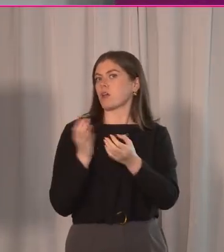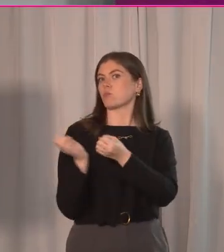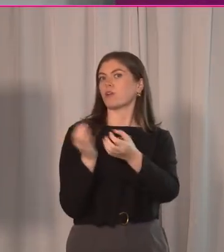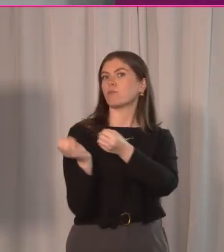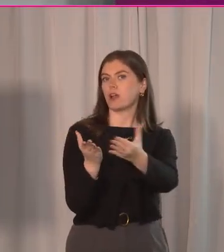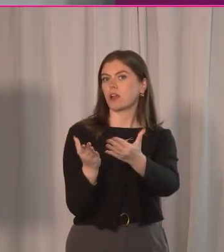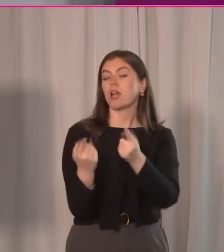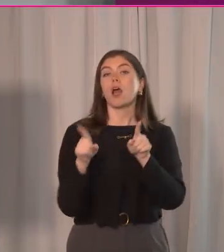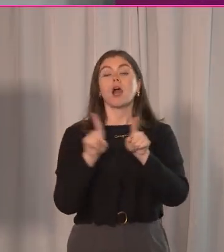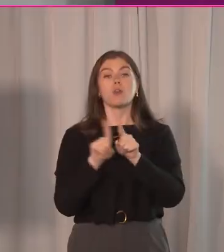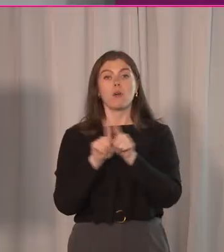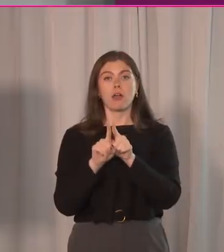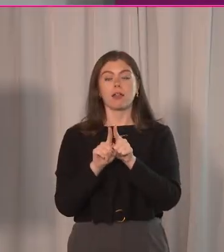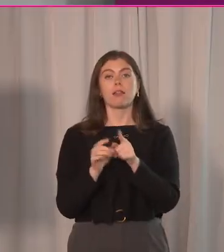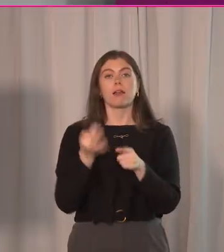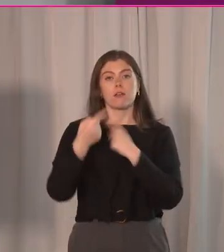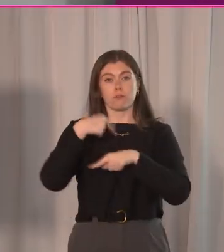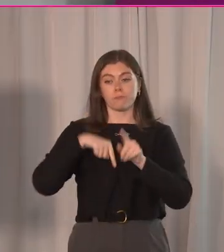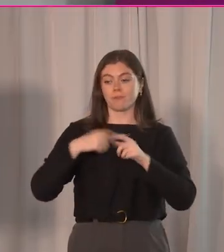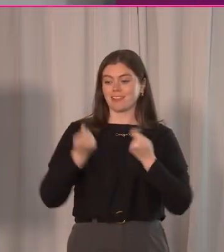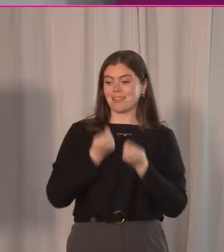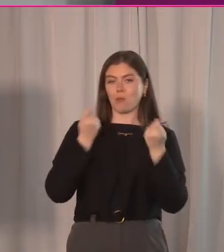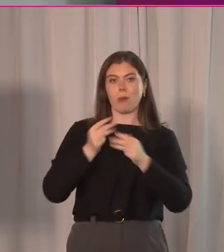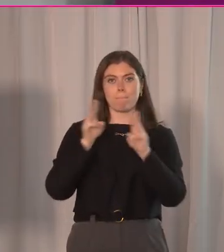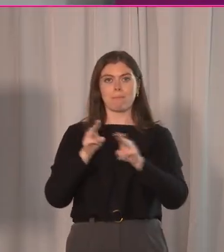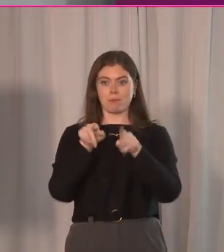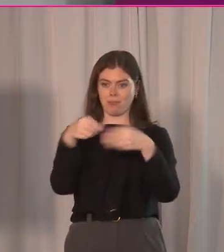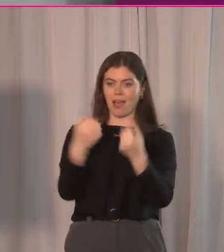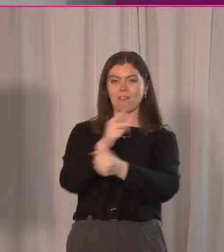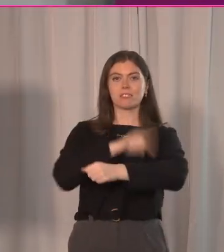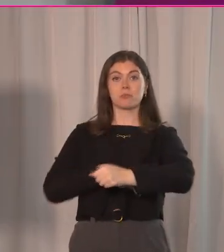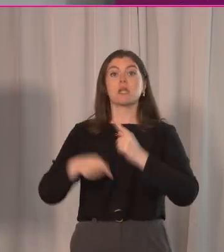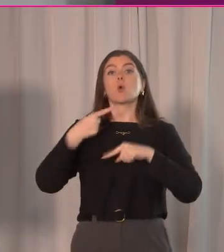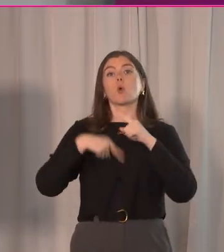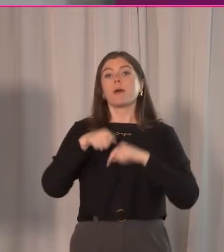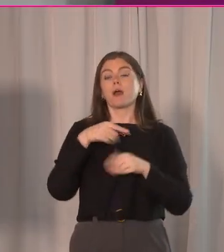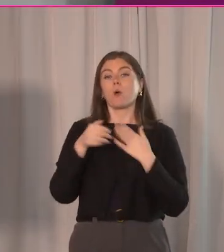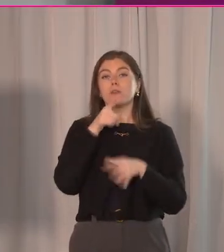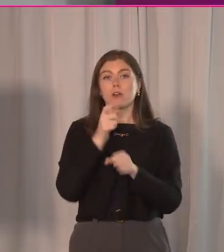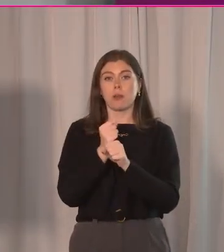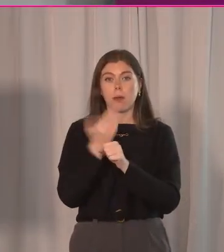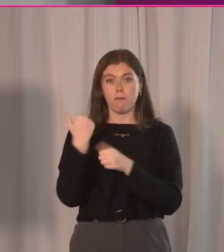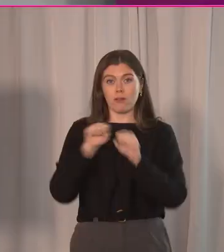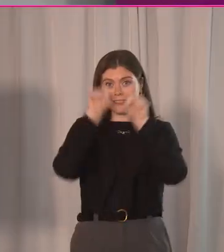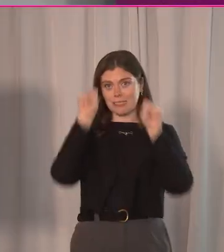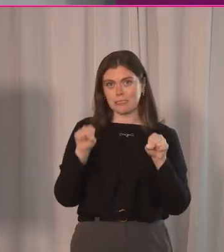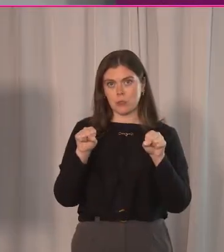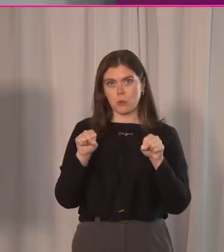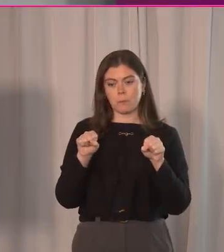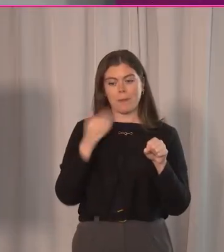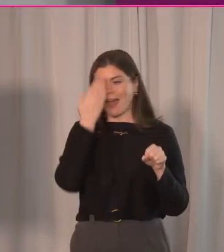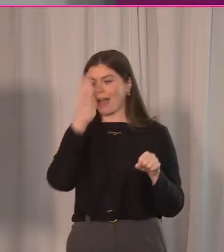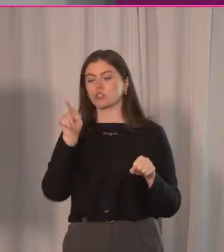when we celebrate people with disabilities, and that goes back to the piece we were talking about, this nested systems, we need to be changing the